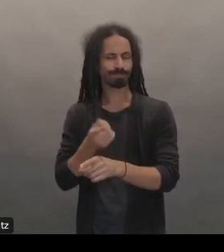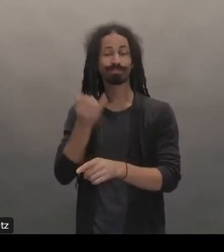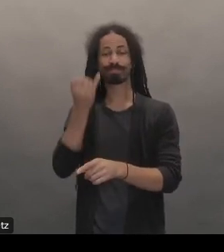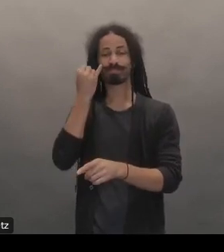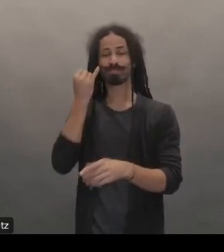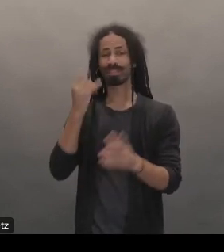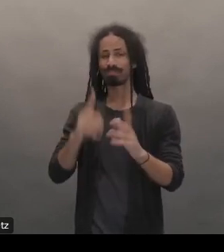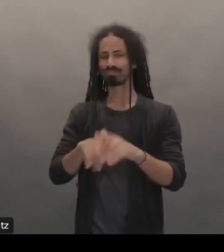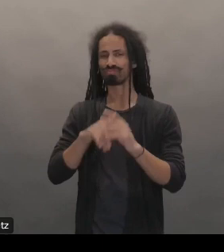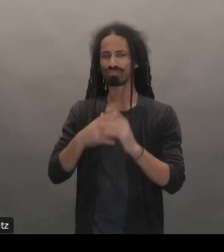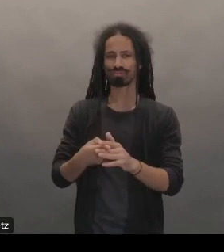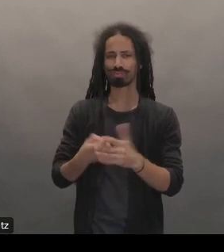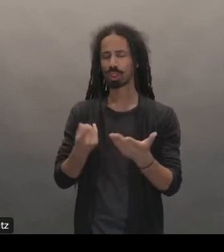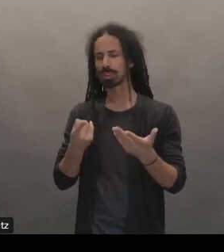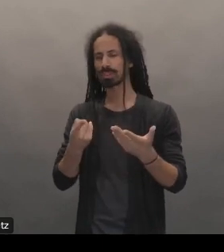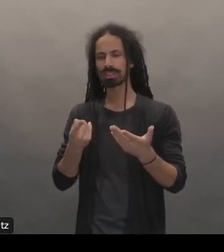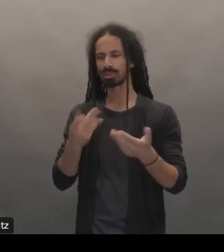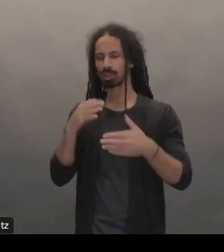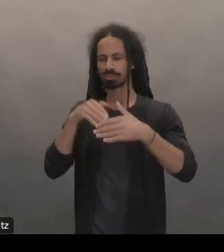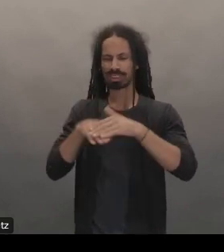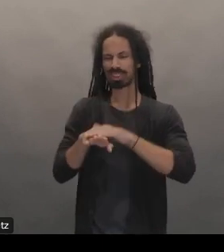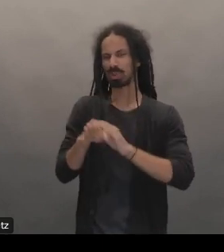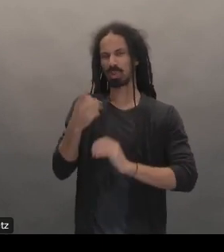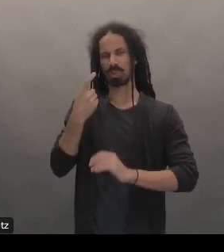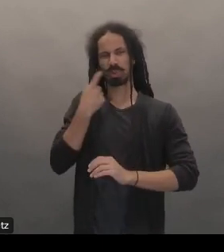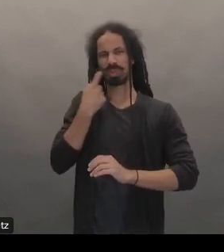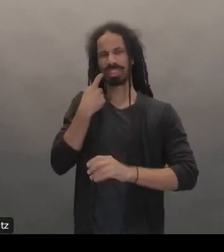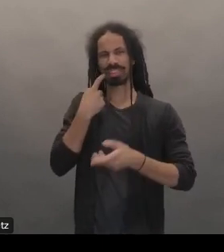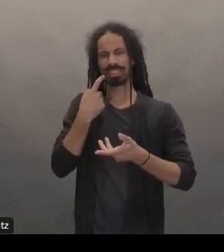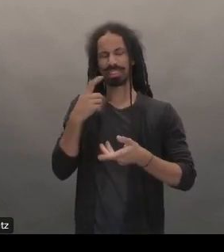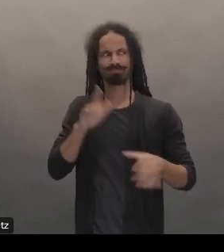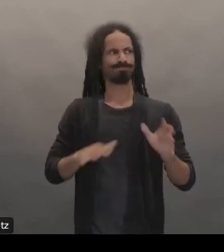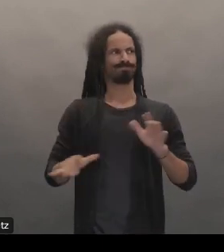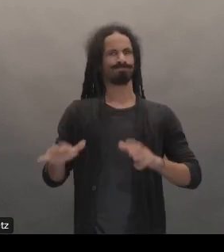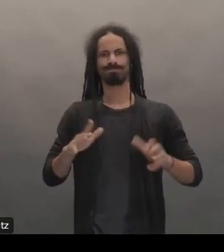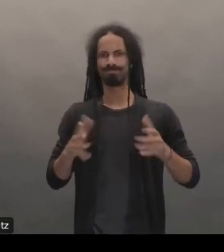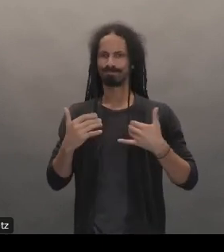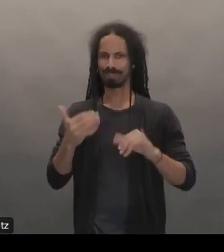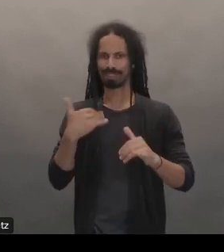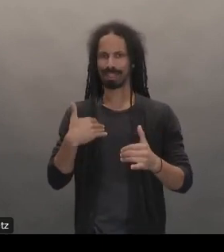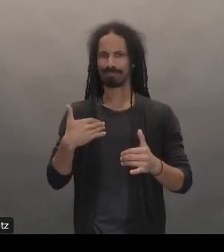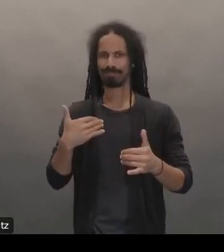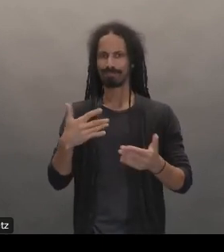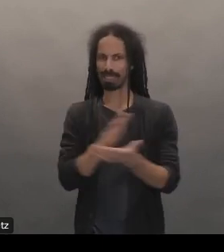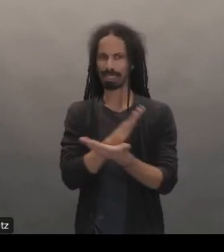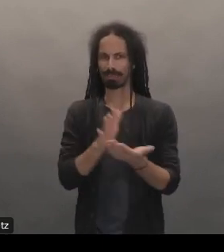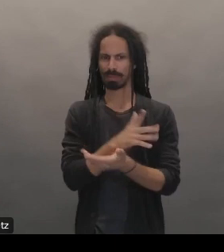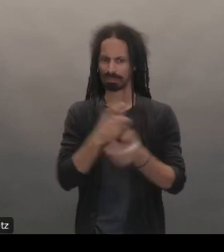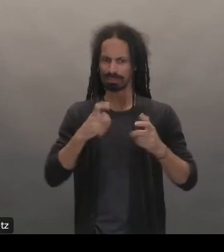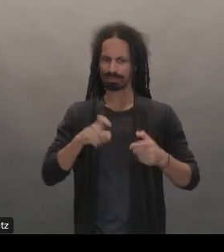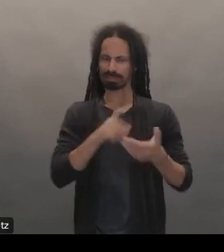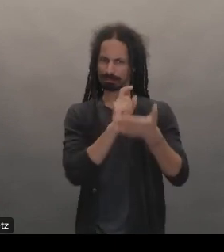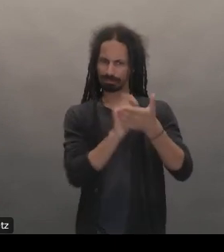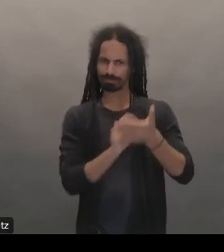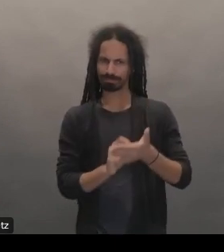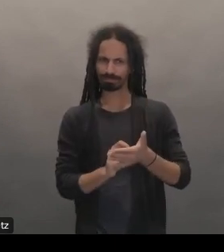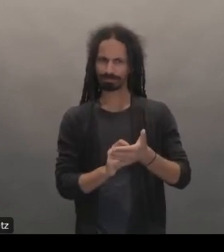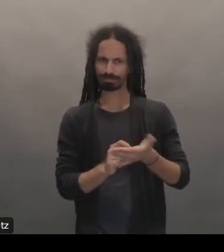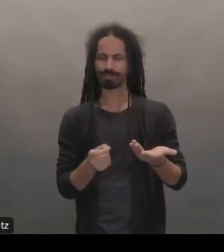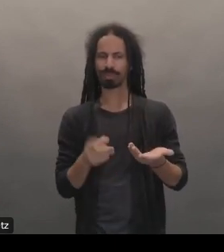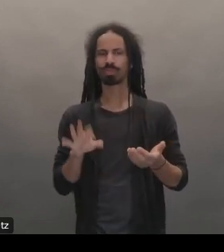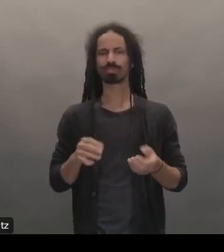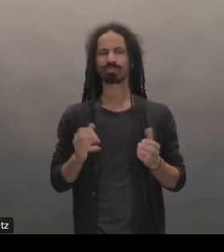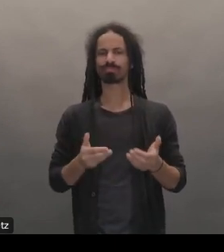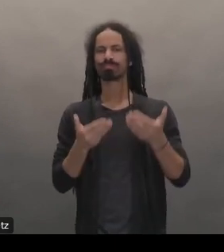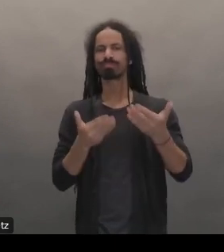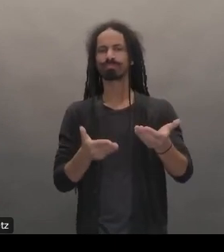your program, or even if you're near the end, but you've got some papers left, we strongly recommend taking a few moments to set up an APA 7